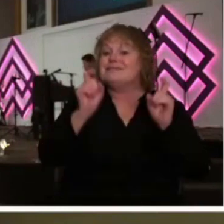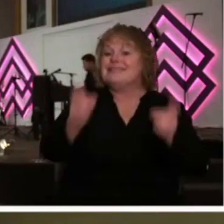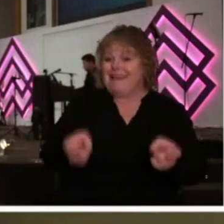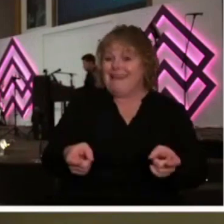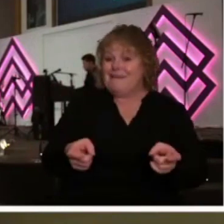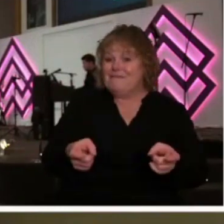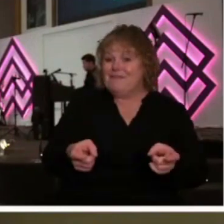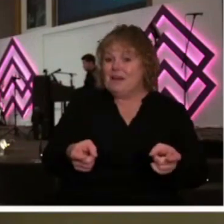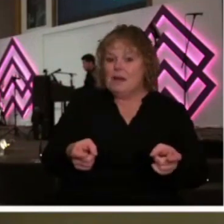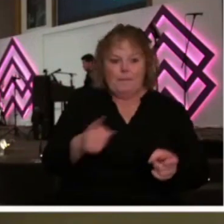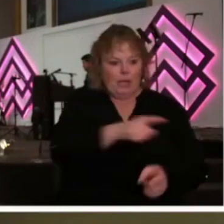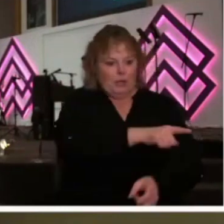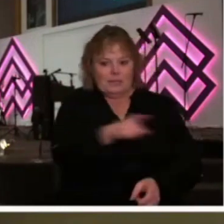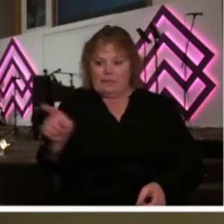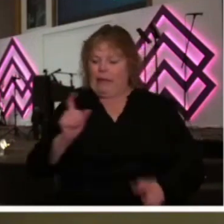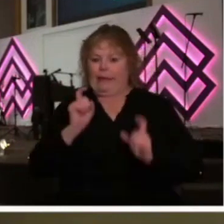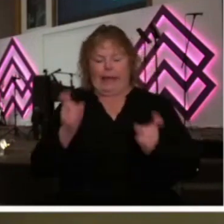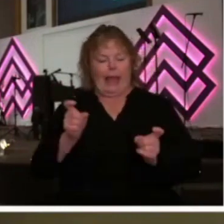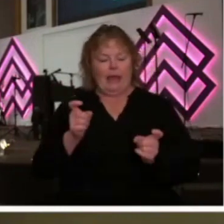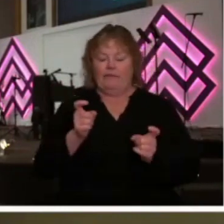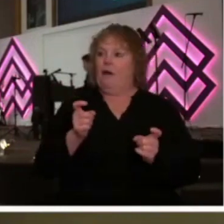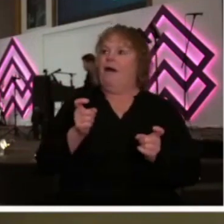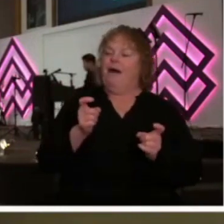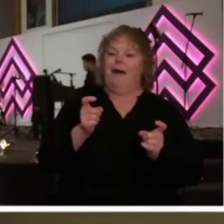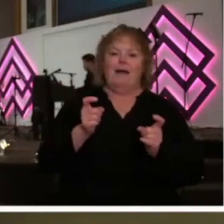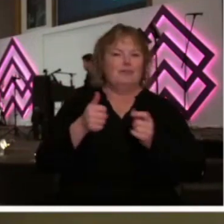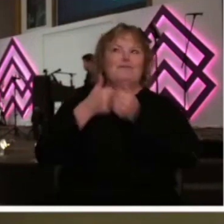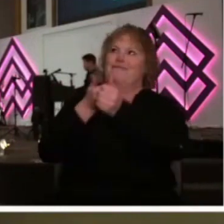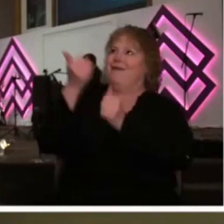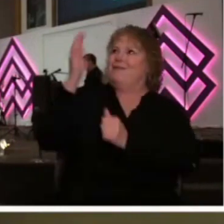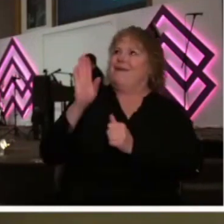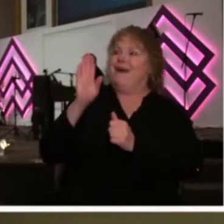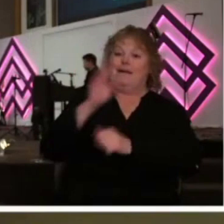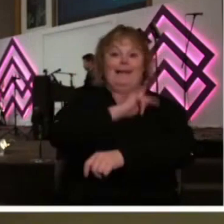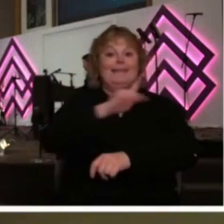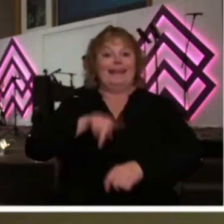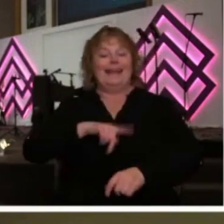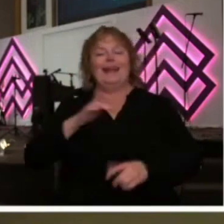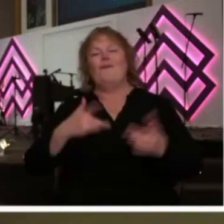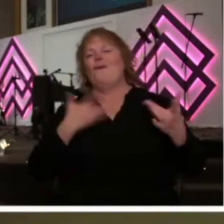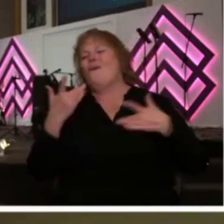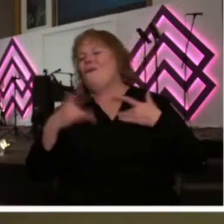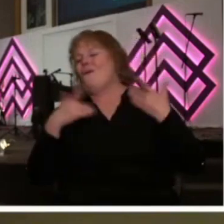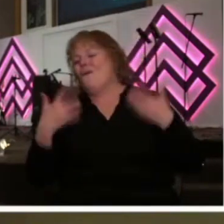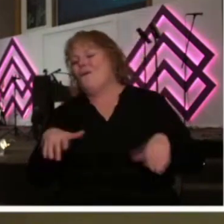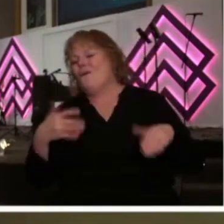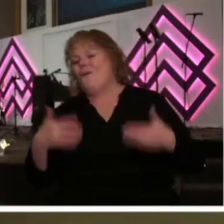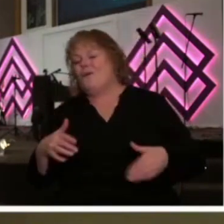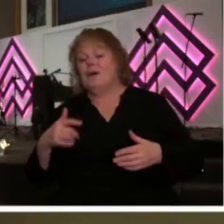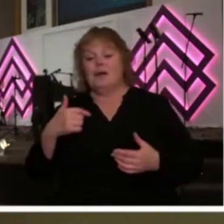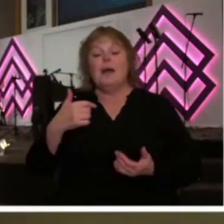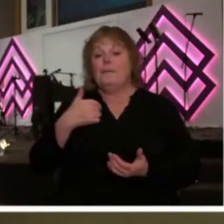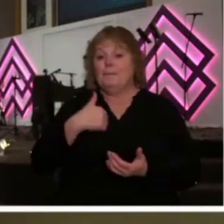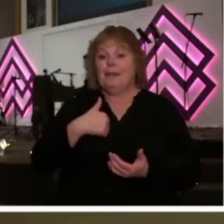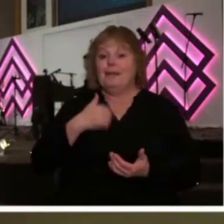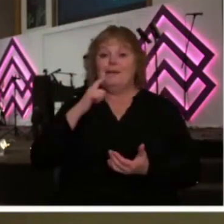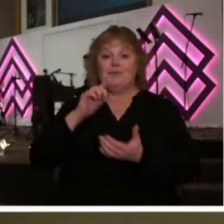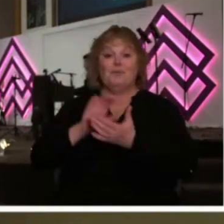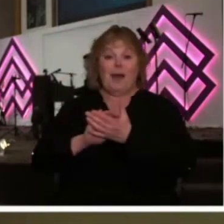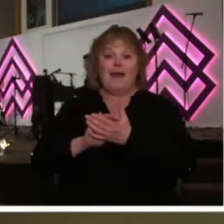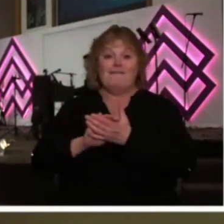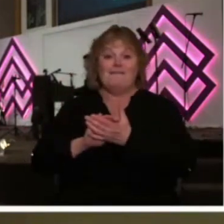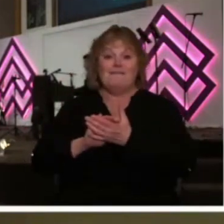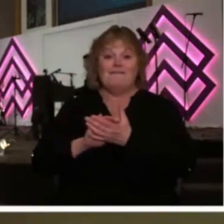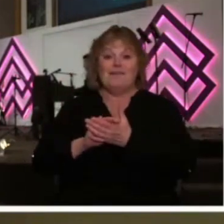freely and wholeheartedly to the Lord, and David the king rejoiced greatly." Cindy and I, as your pastor and as your